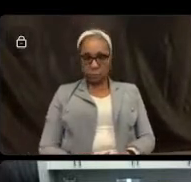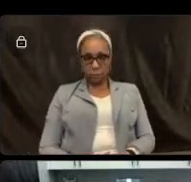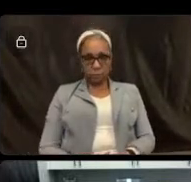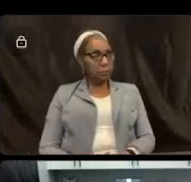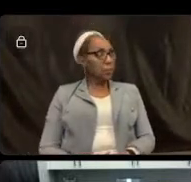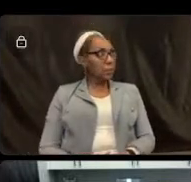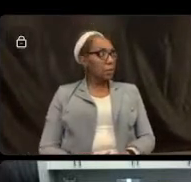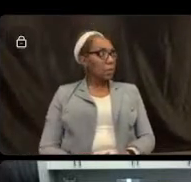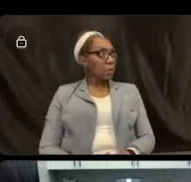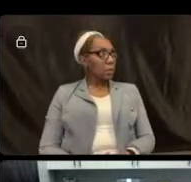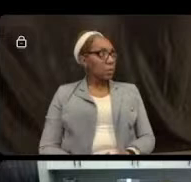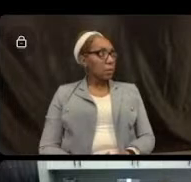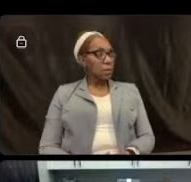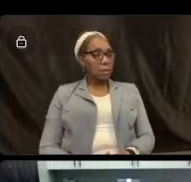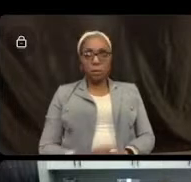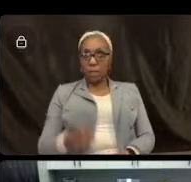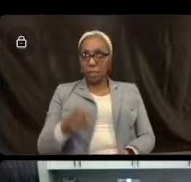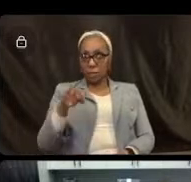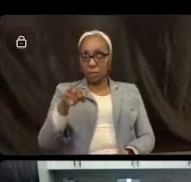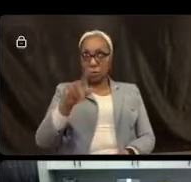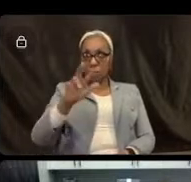Are you the third house from the corner?